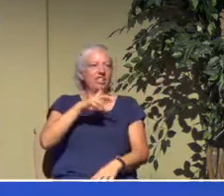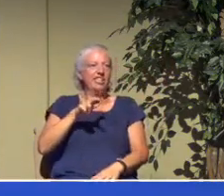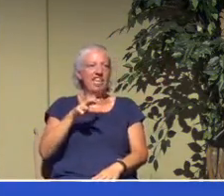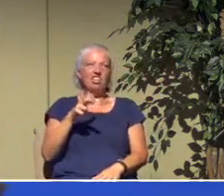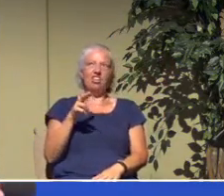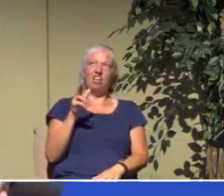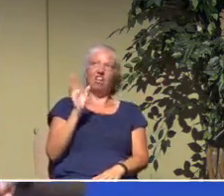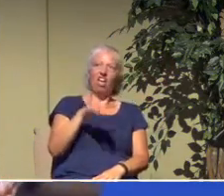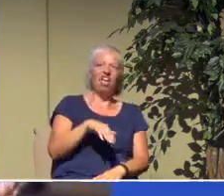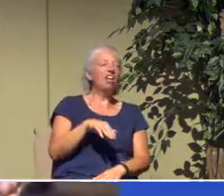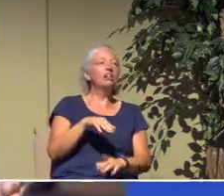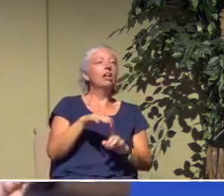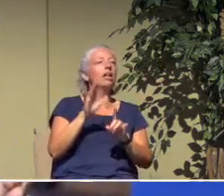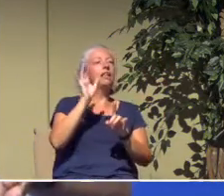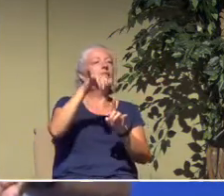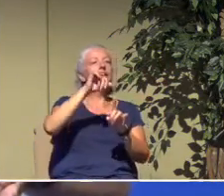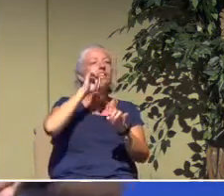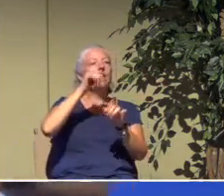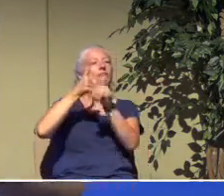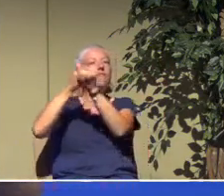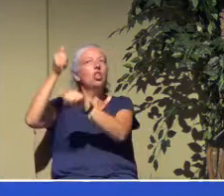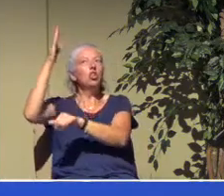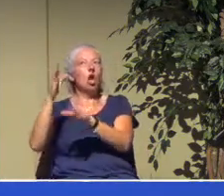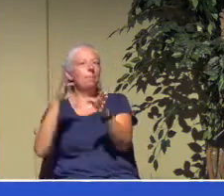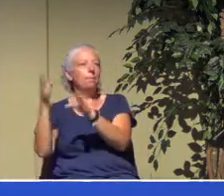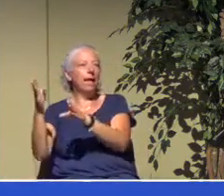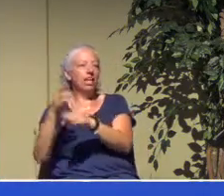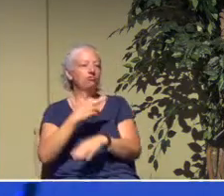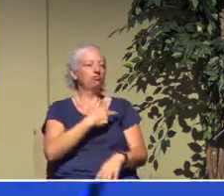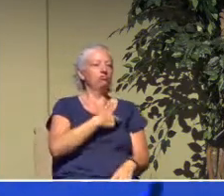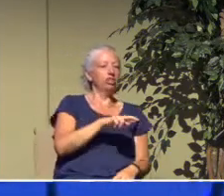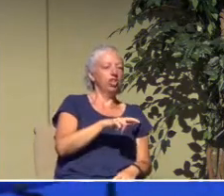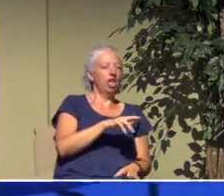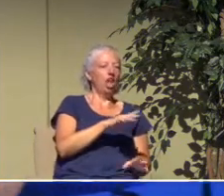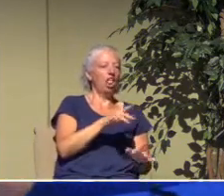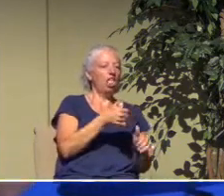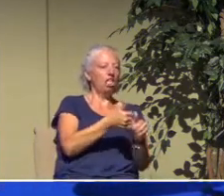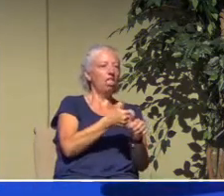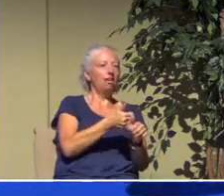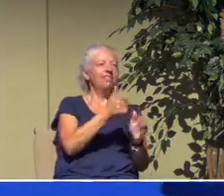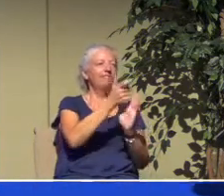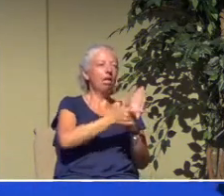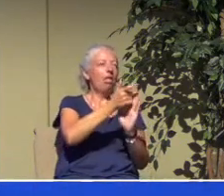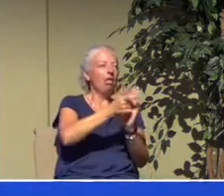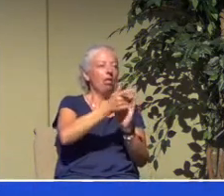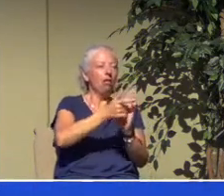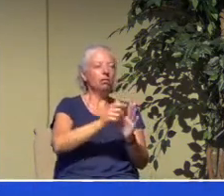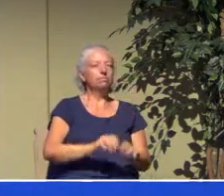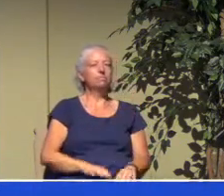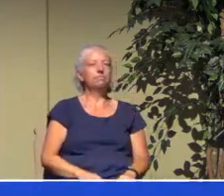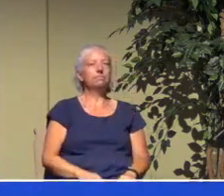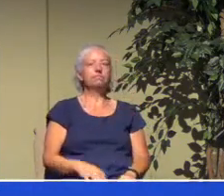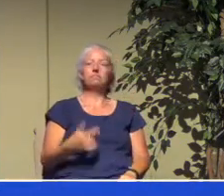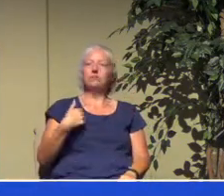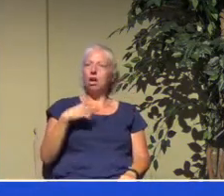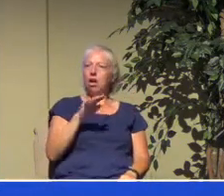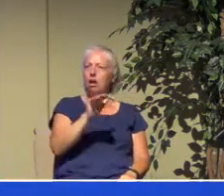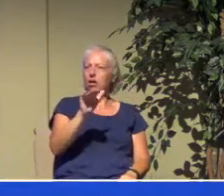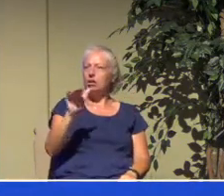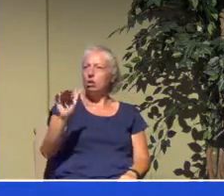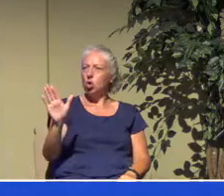never intended it. And so I come back to you and I say, what is the yoke you are